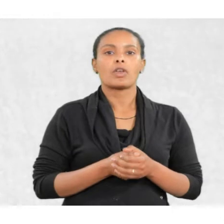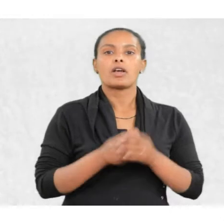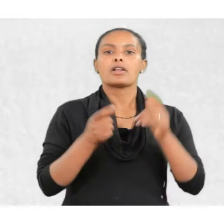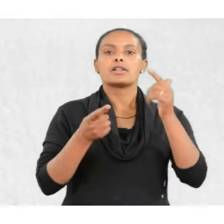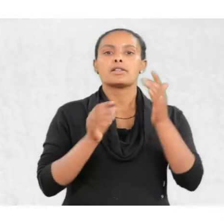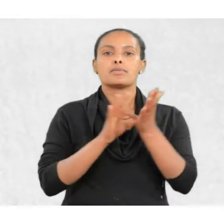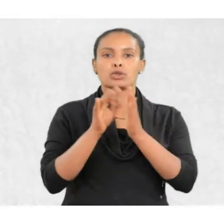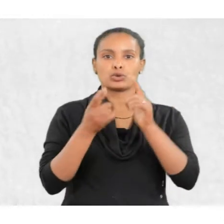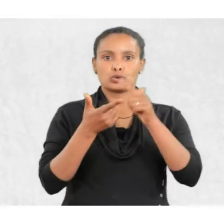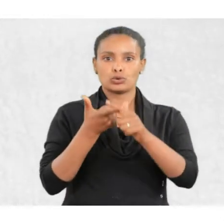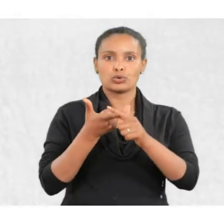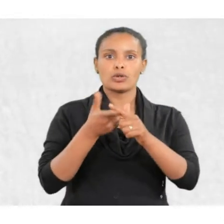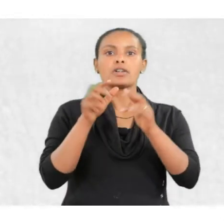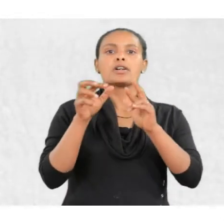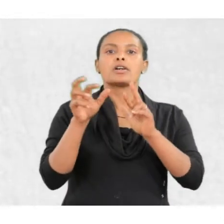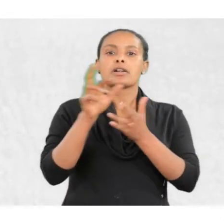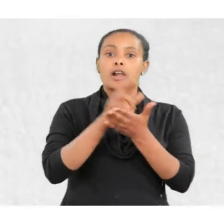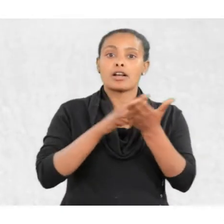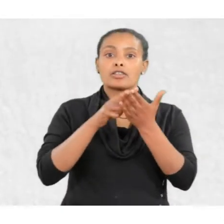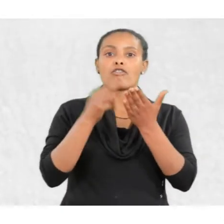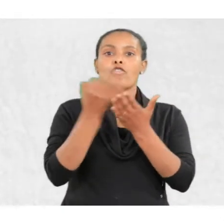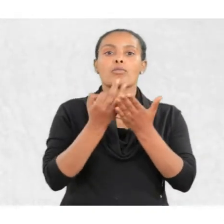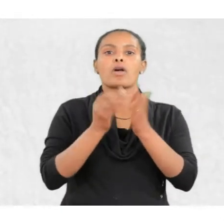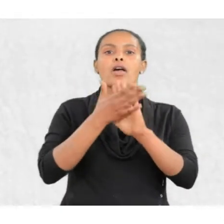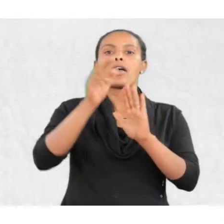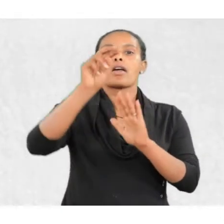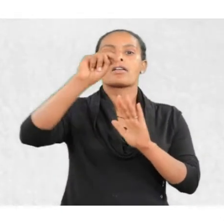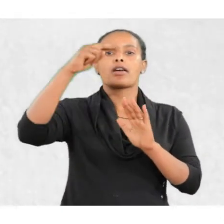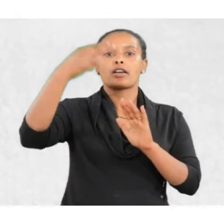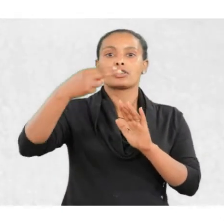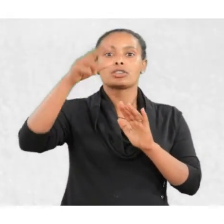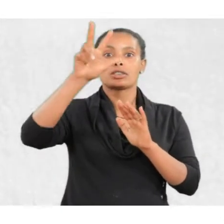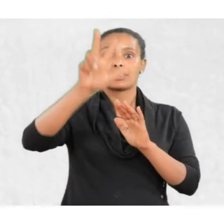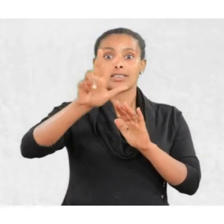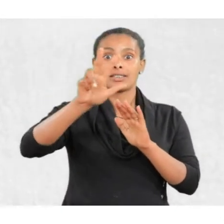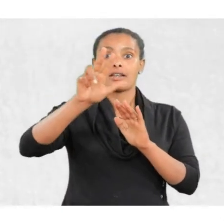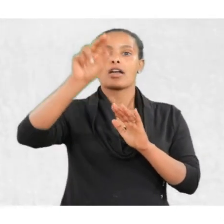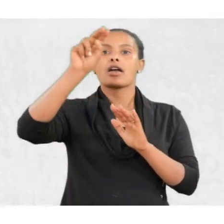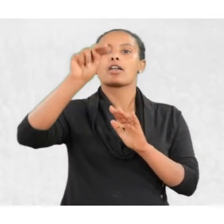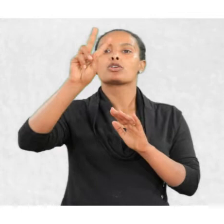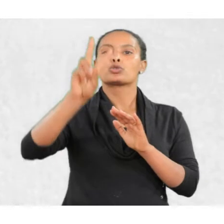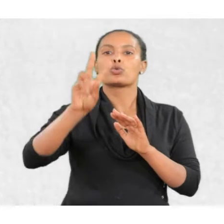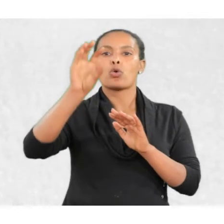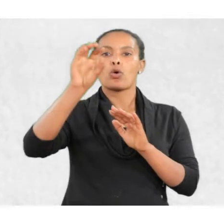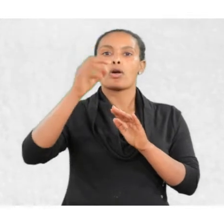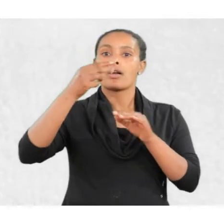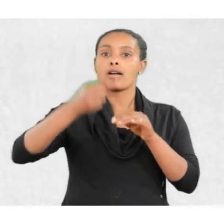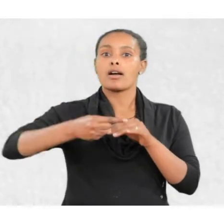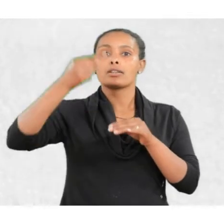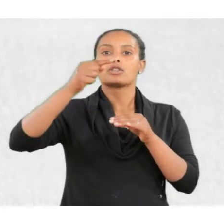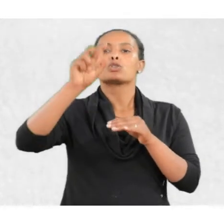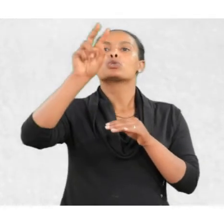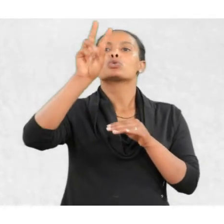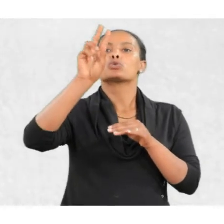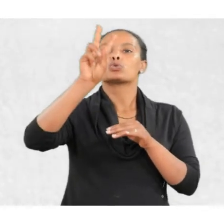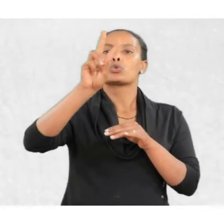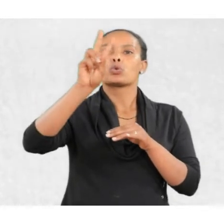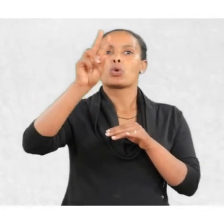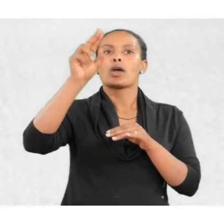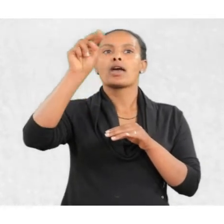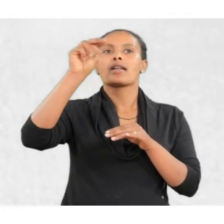Number 2, the reaction for the formation of ammonia is given as N2 gas plus CH2 gas to form 2NH3